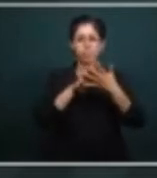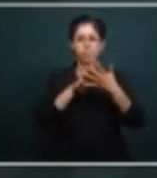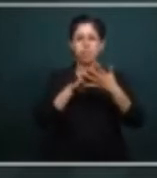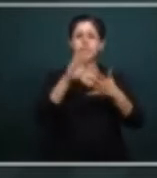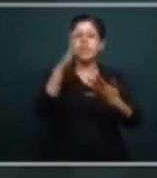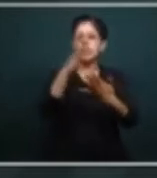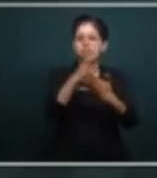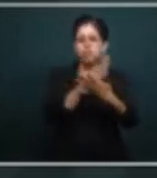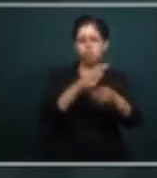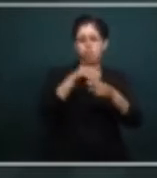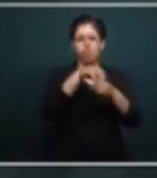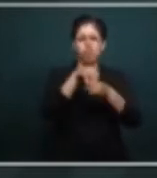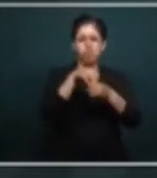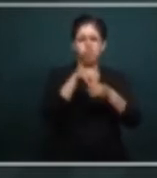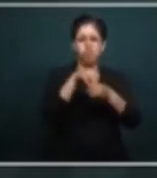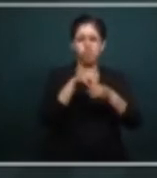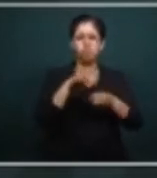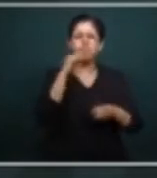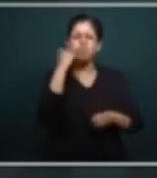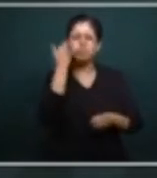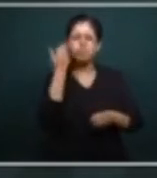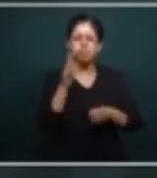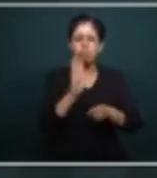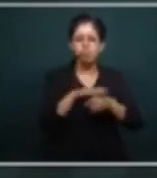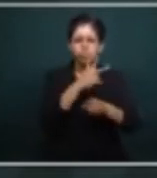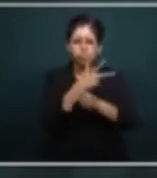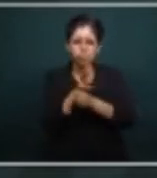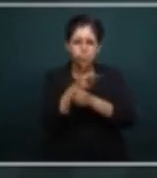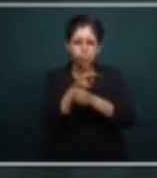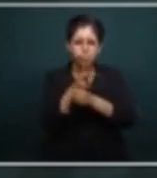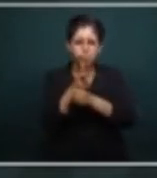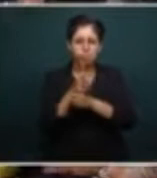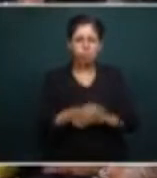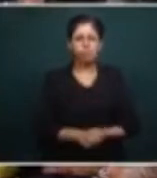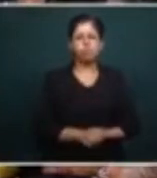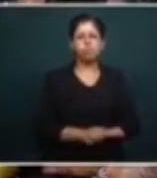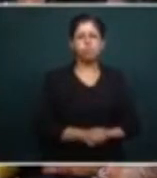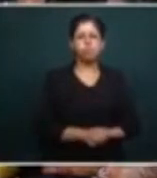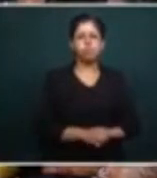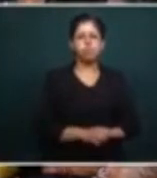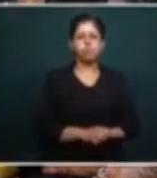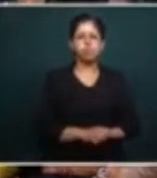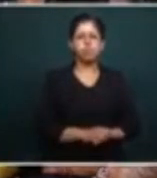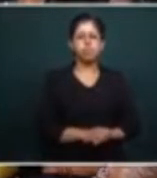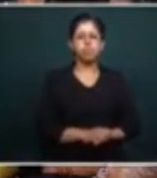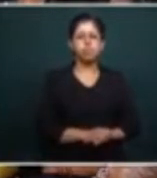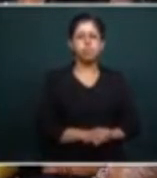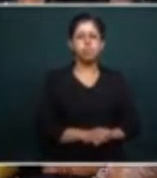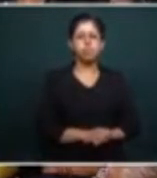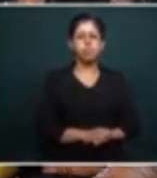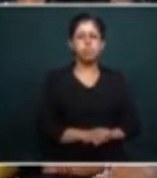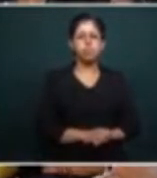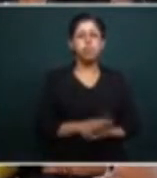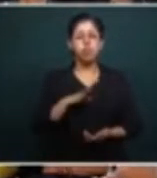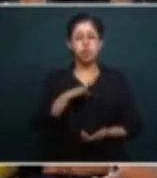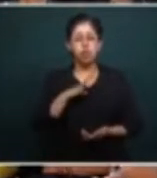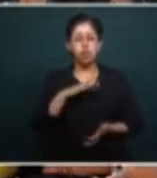with less saturation and permanent monitoring in these areas. And I believe they're talking about